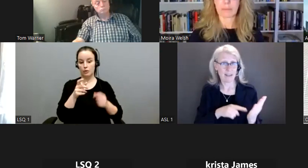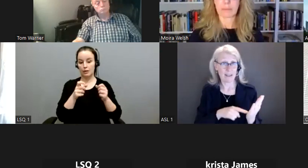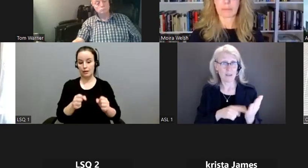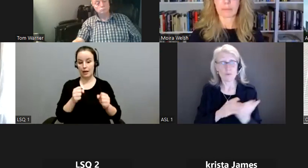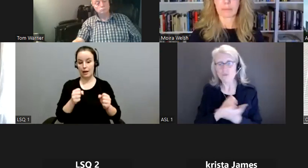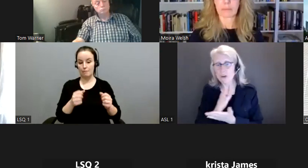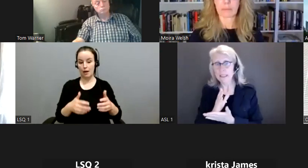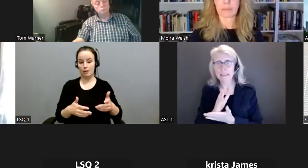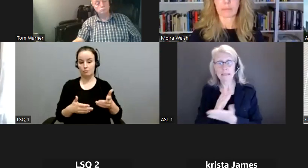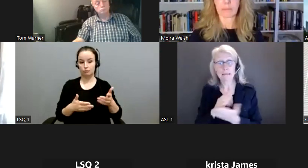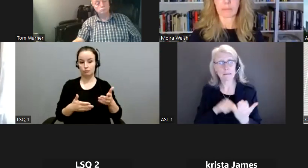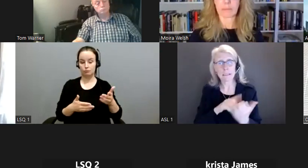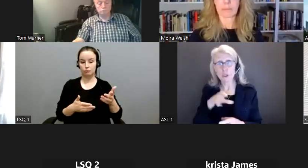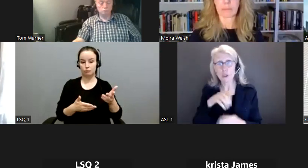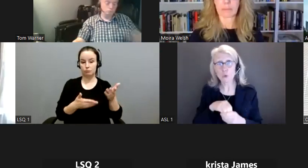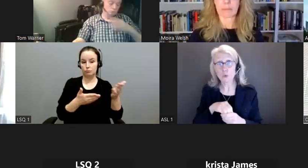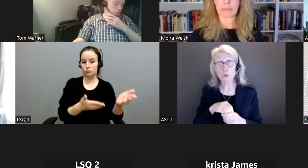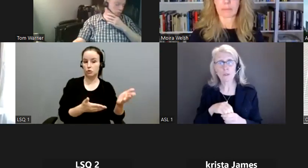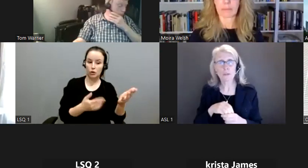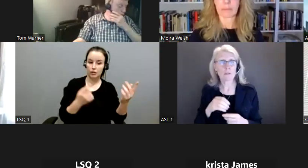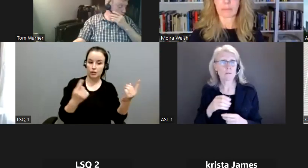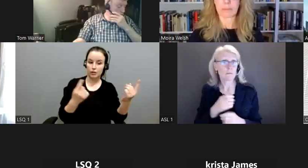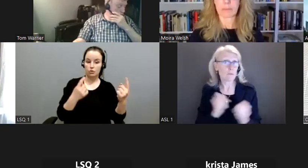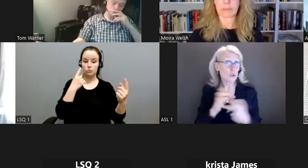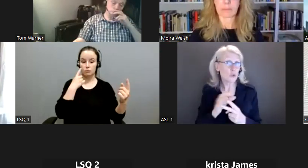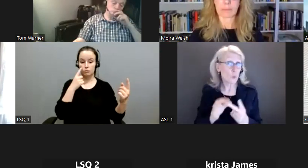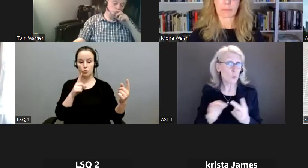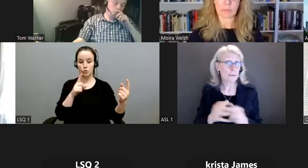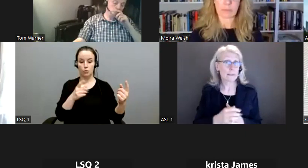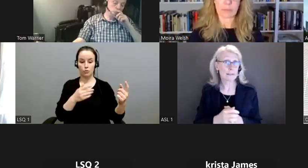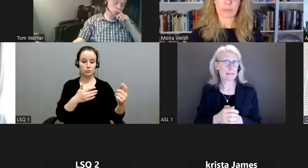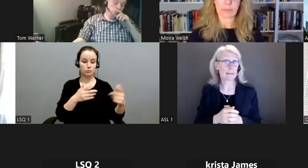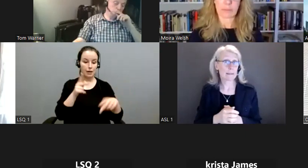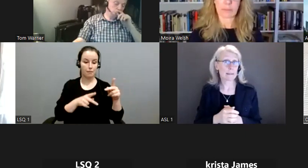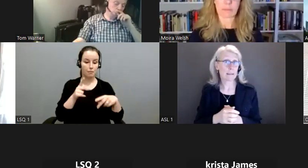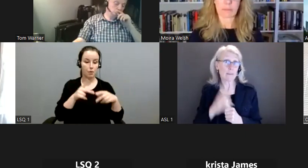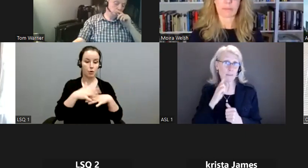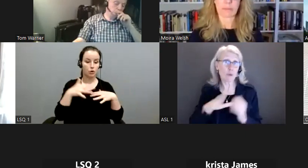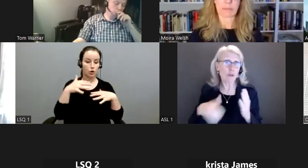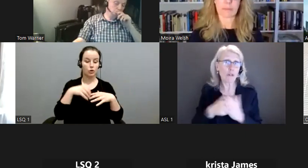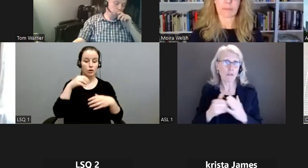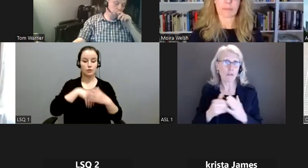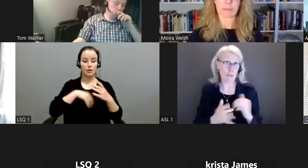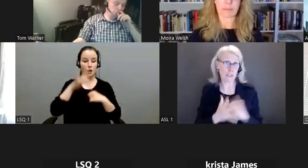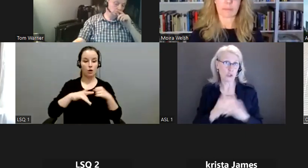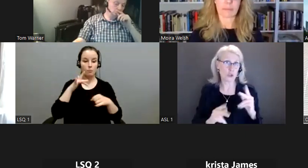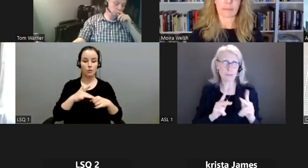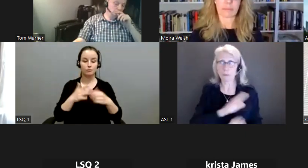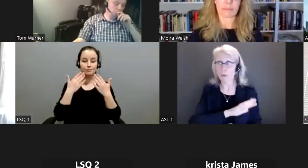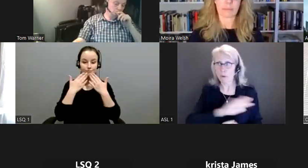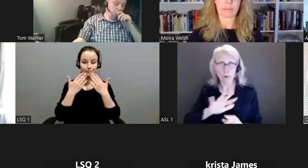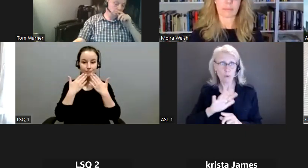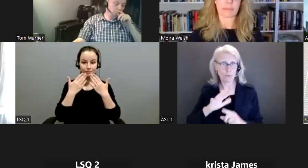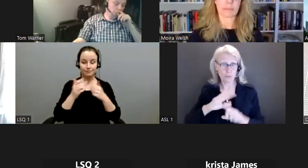freedoms and opportunities for Indigenous people across the world. Thank you so much. Thank Yeah. you. That's just so